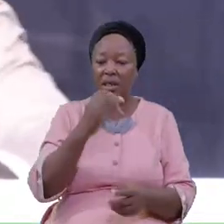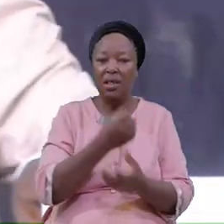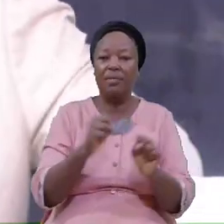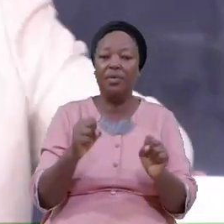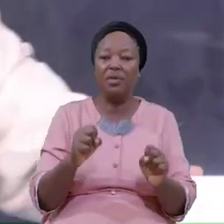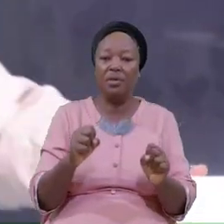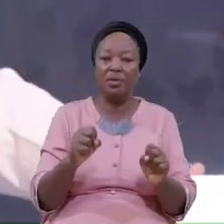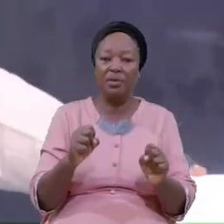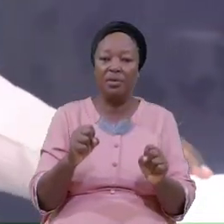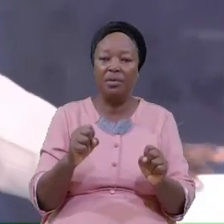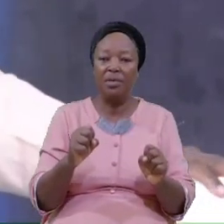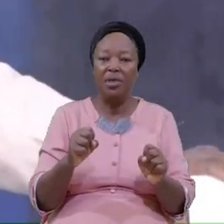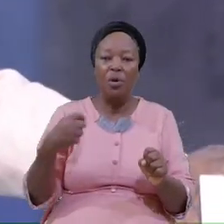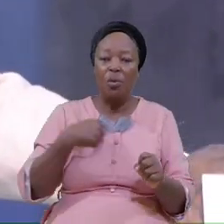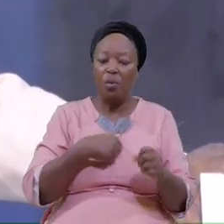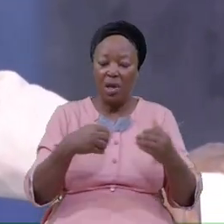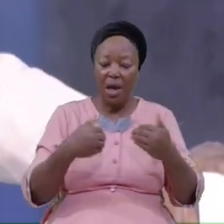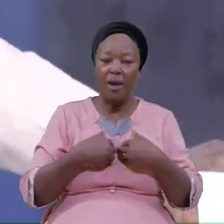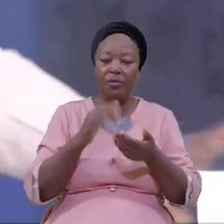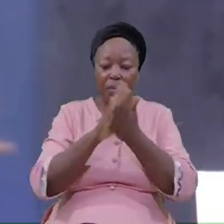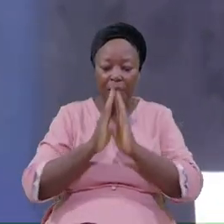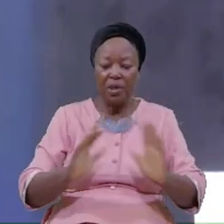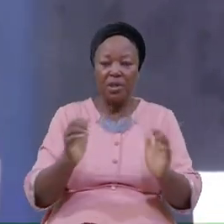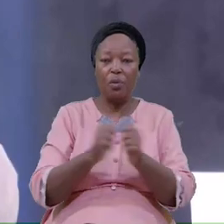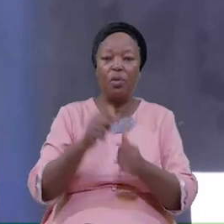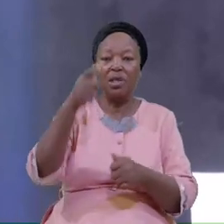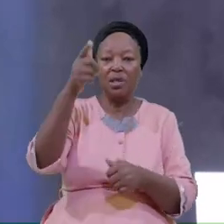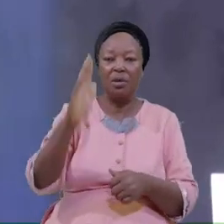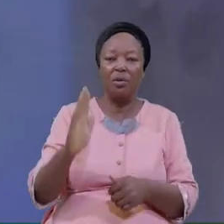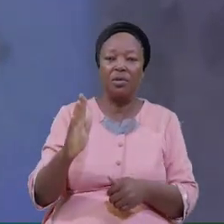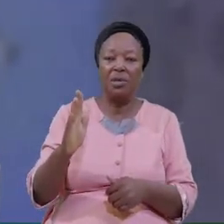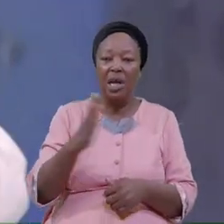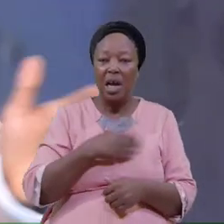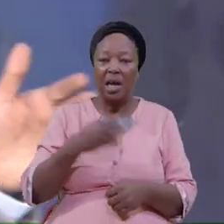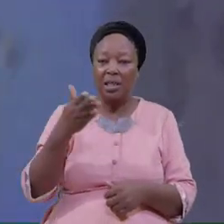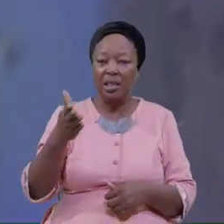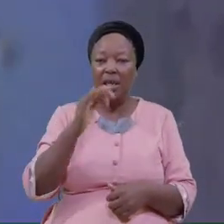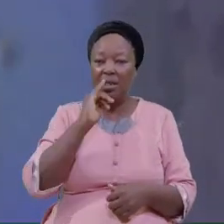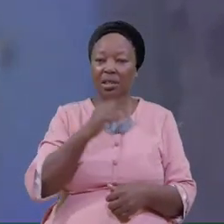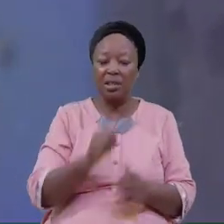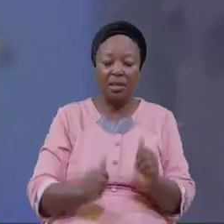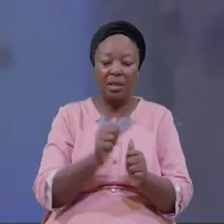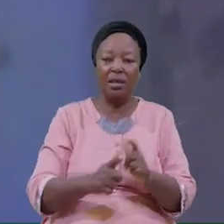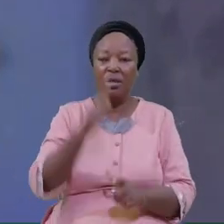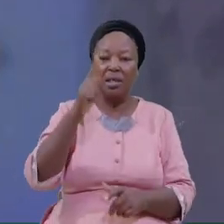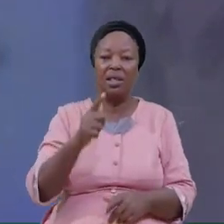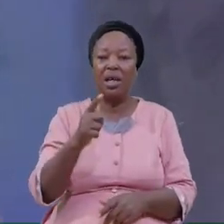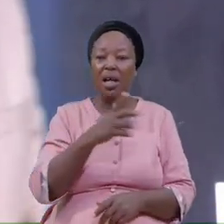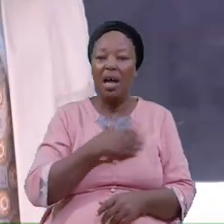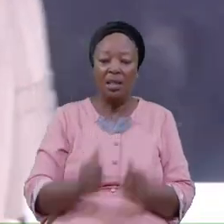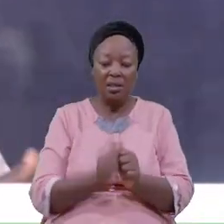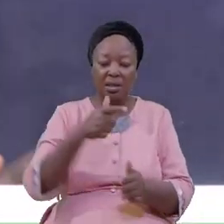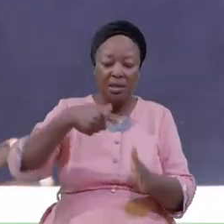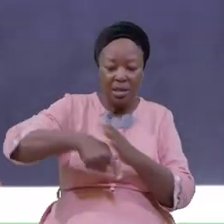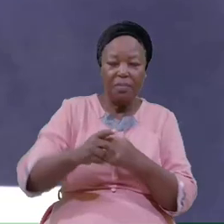have peace with God. Et nous avons la paix avec Dieu. And there's a greater, a broader, a deeper